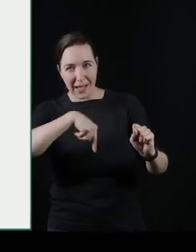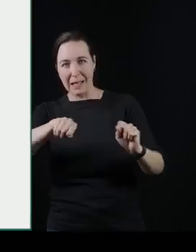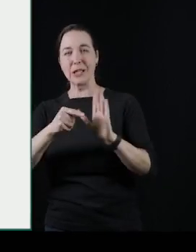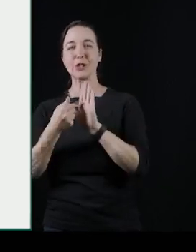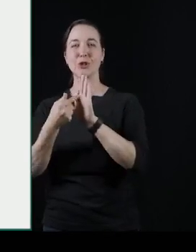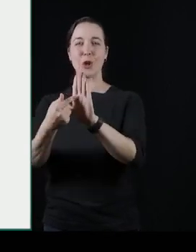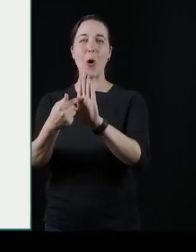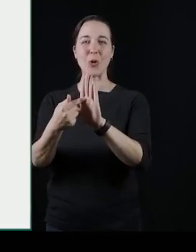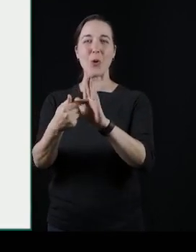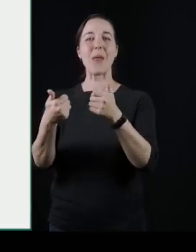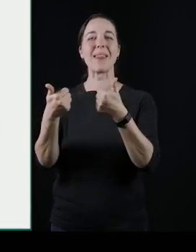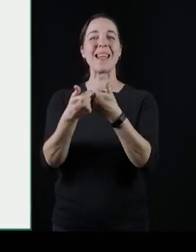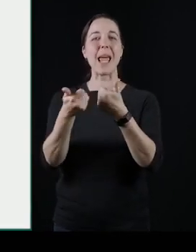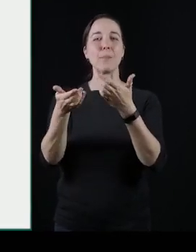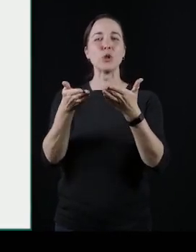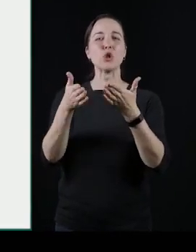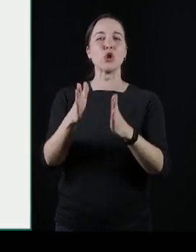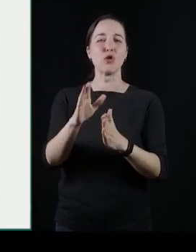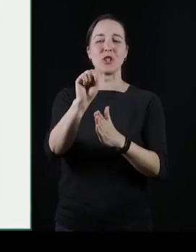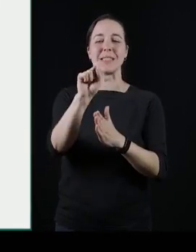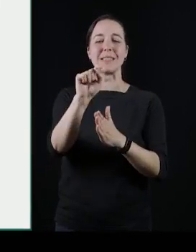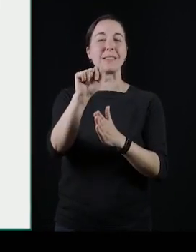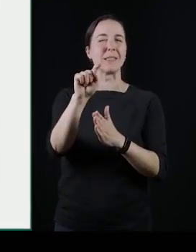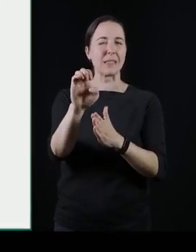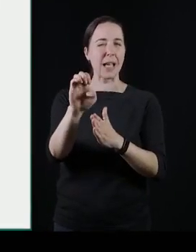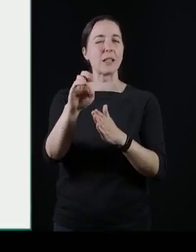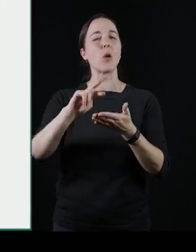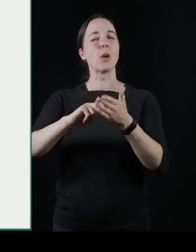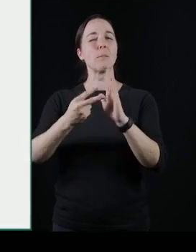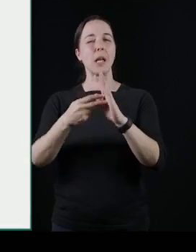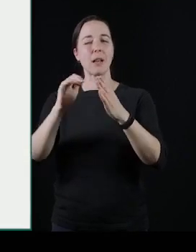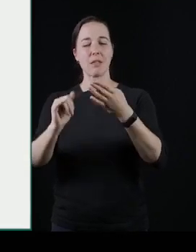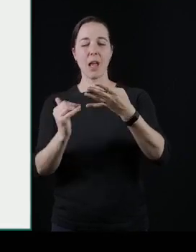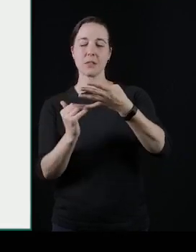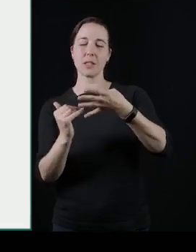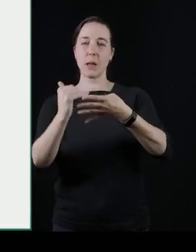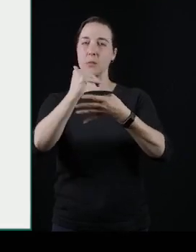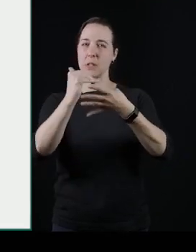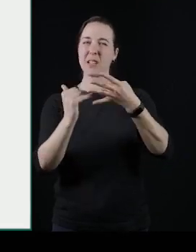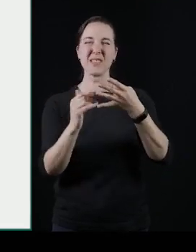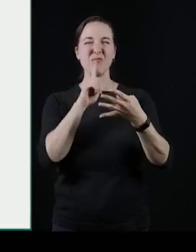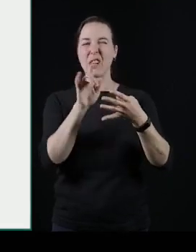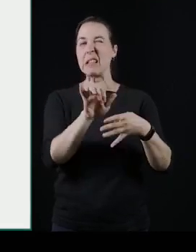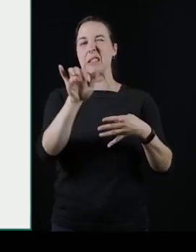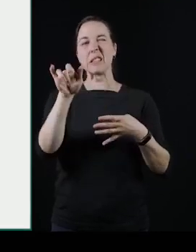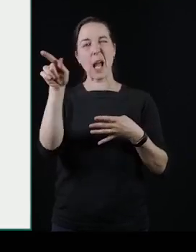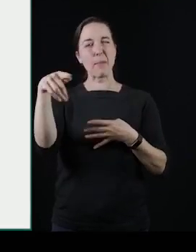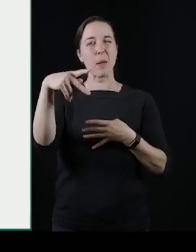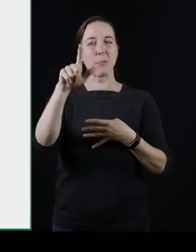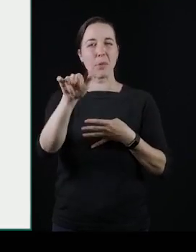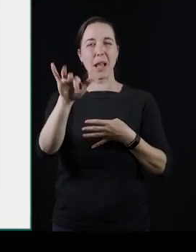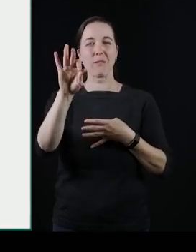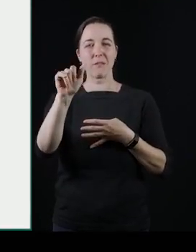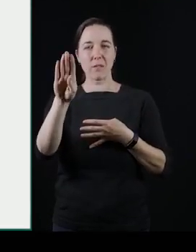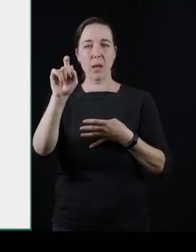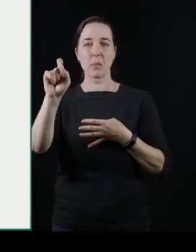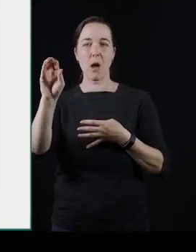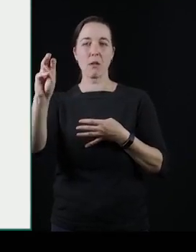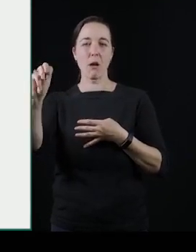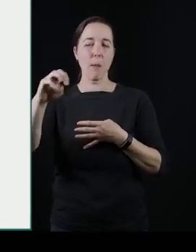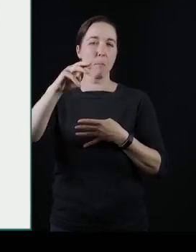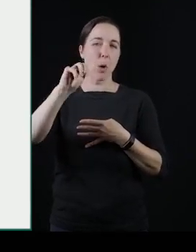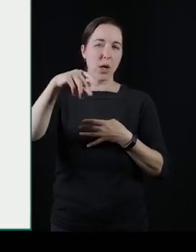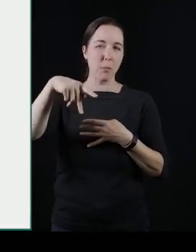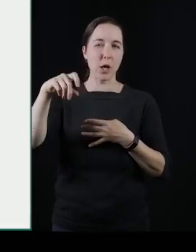break to show you about the game server state. Right, this is essentially the same states we have on PlayFab.com multiplayer